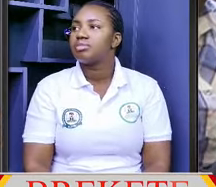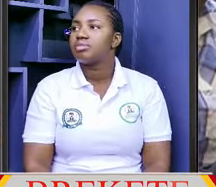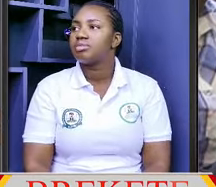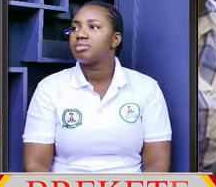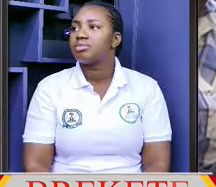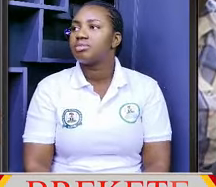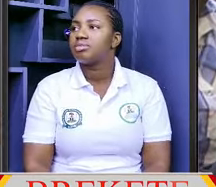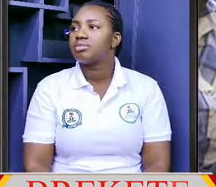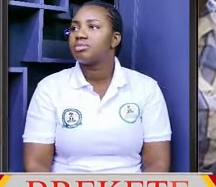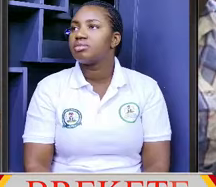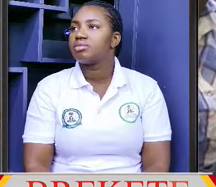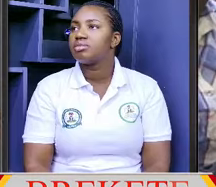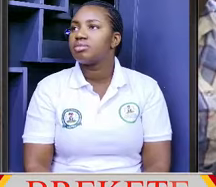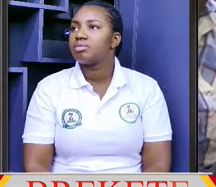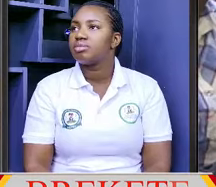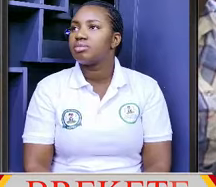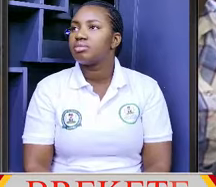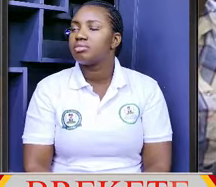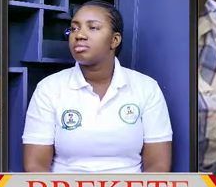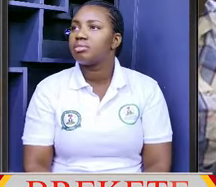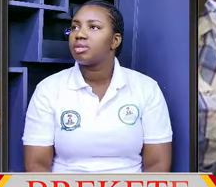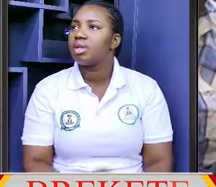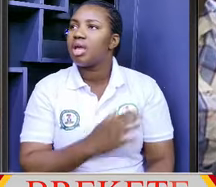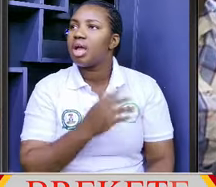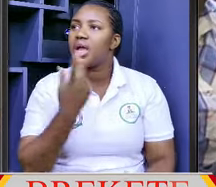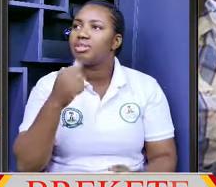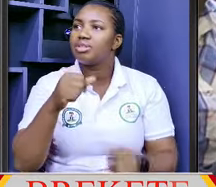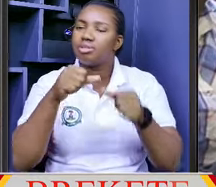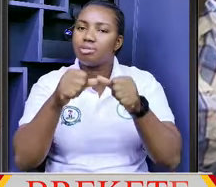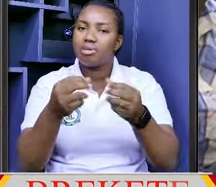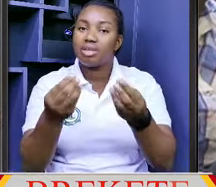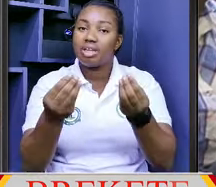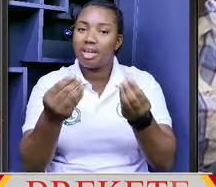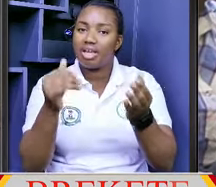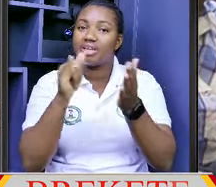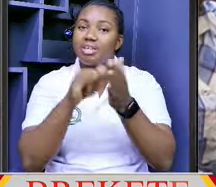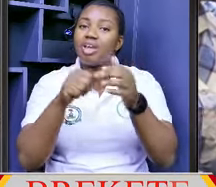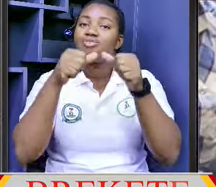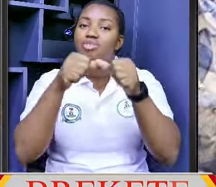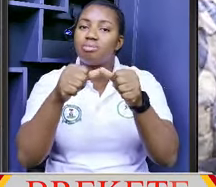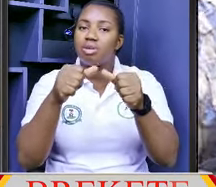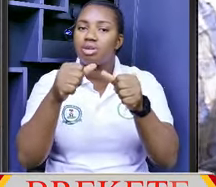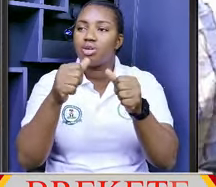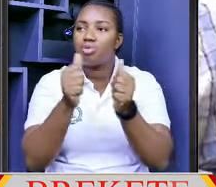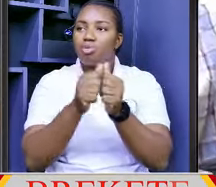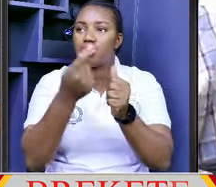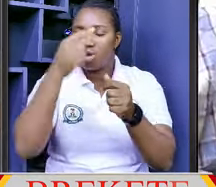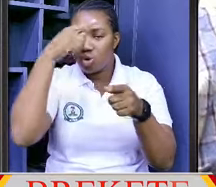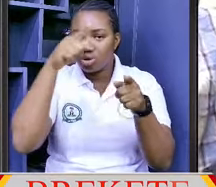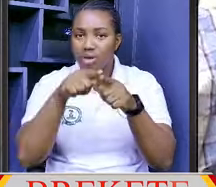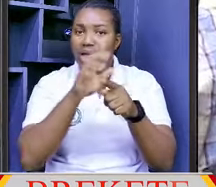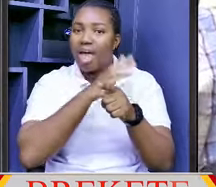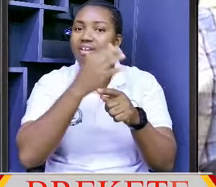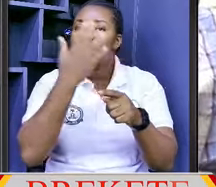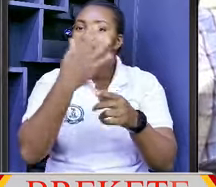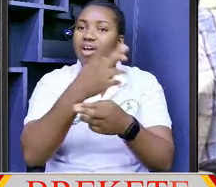talk. Well done, my ordinary president. And the remaining land that is remaining for the woman husband and the 5 rooms and